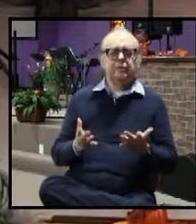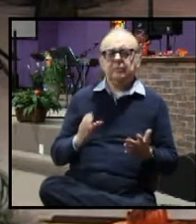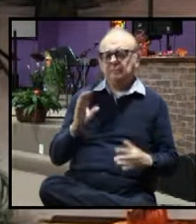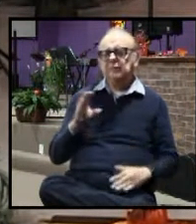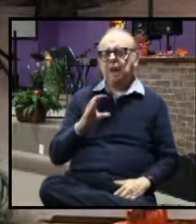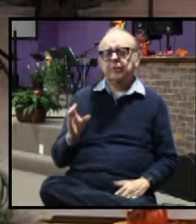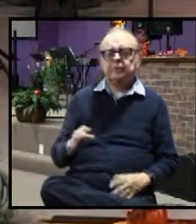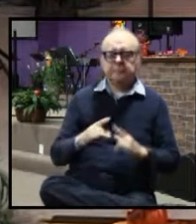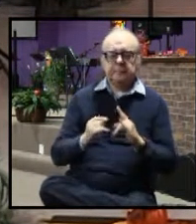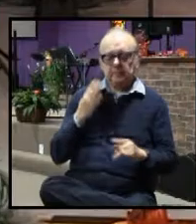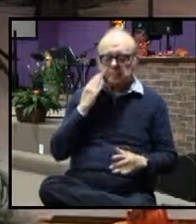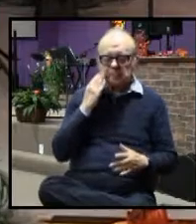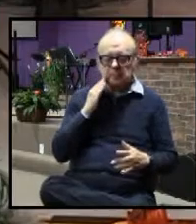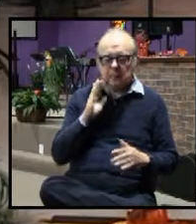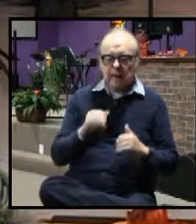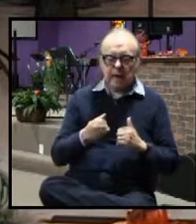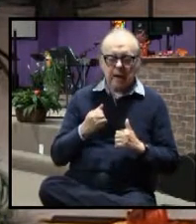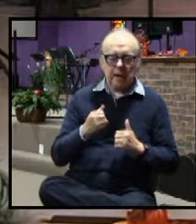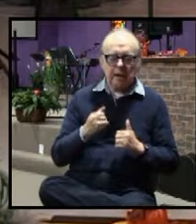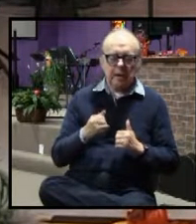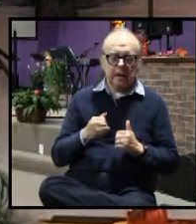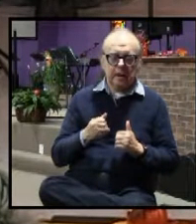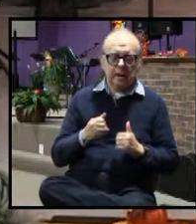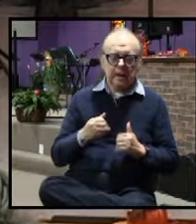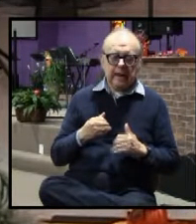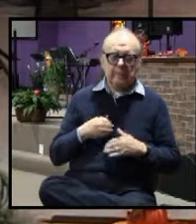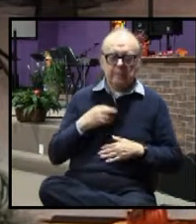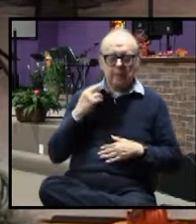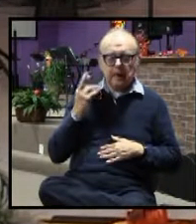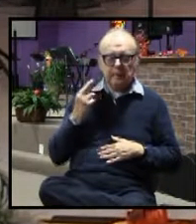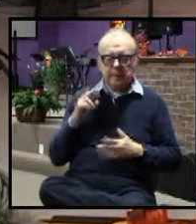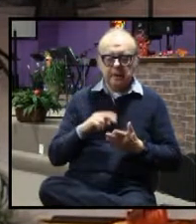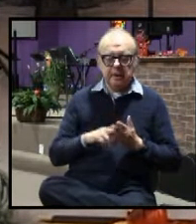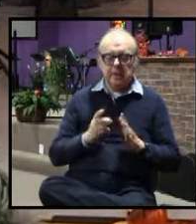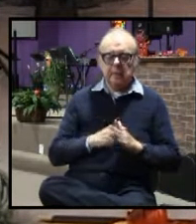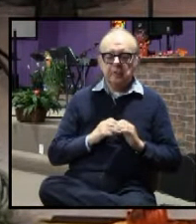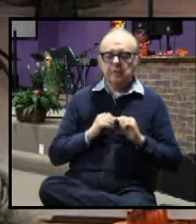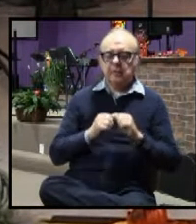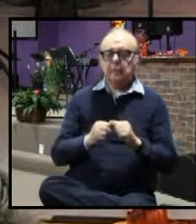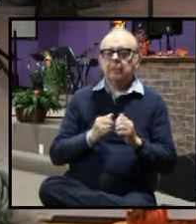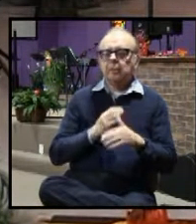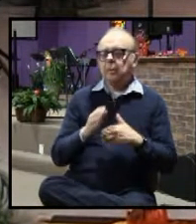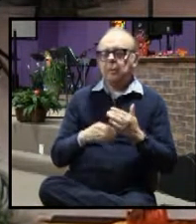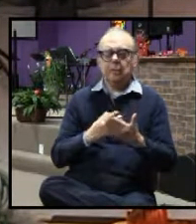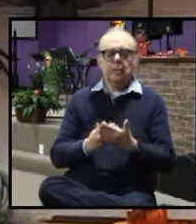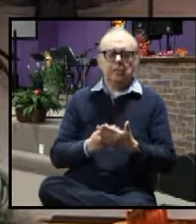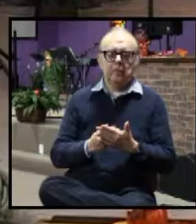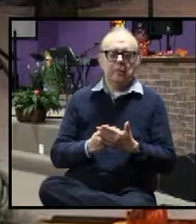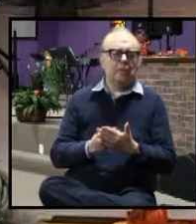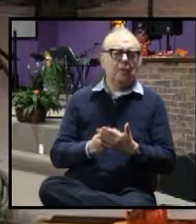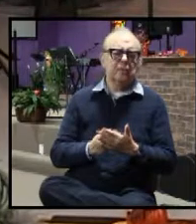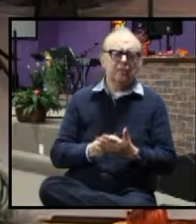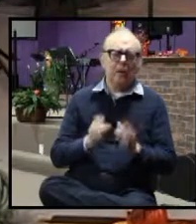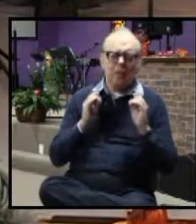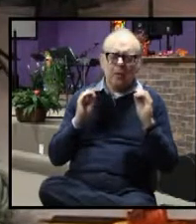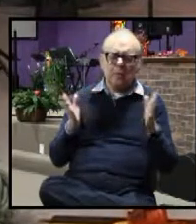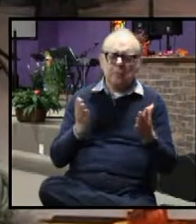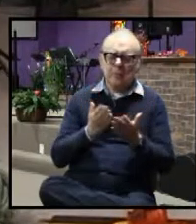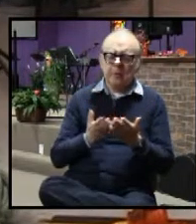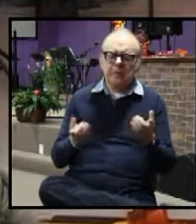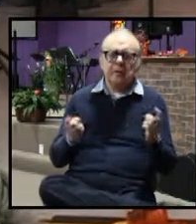They knew that if people had meaning and felt that their life mattered, that they would hang on through all of these amazing